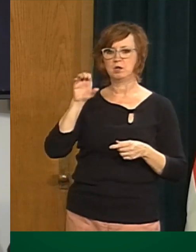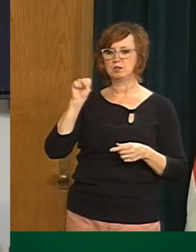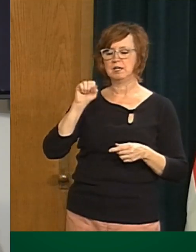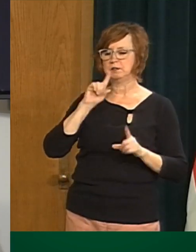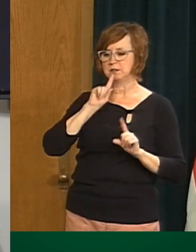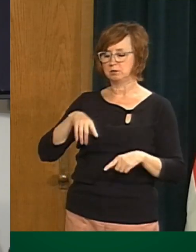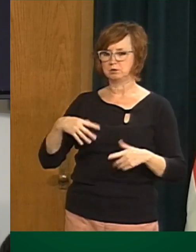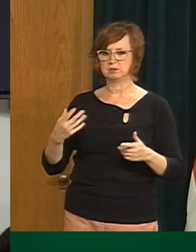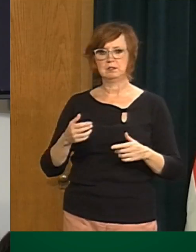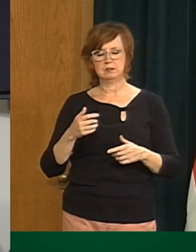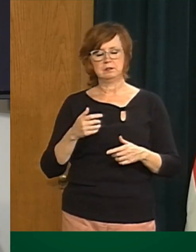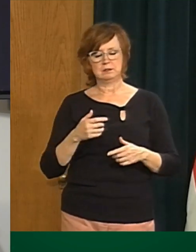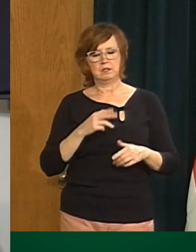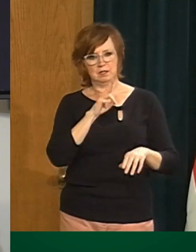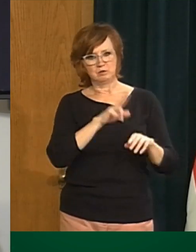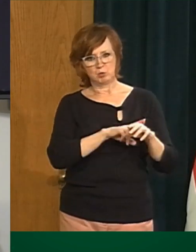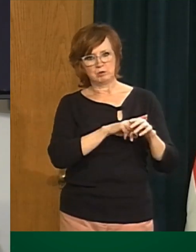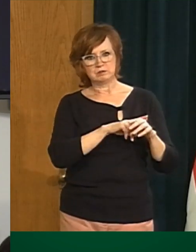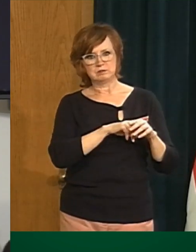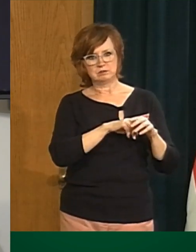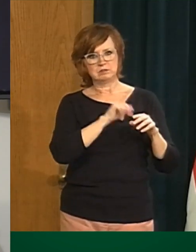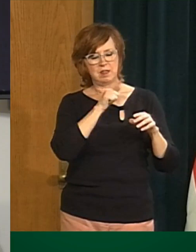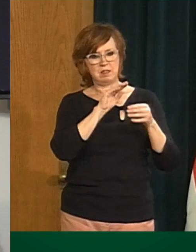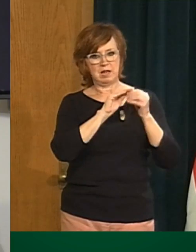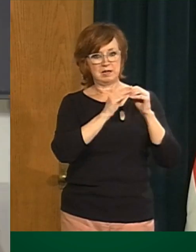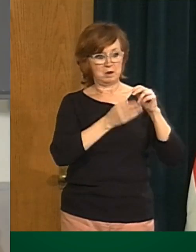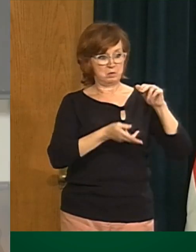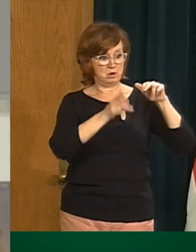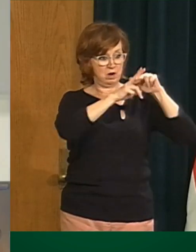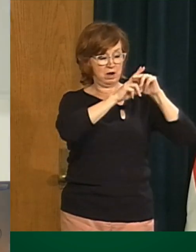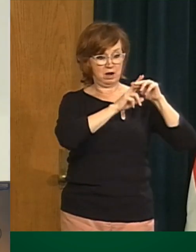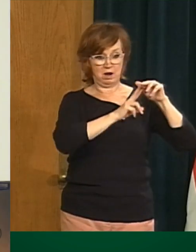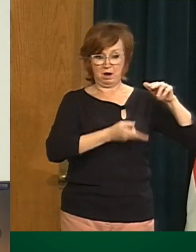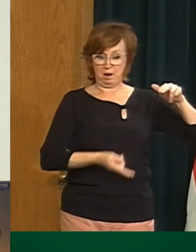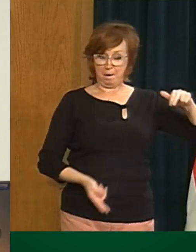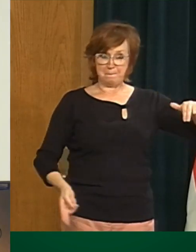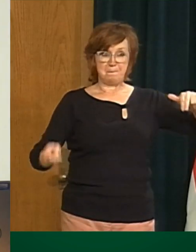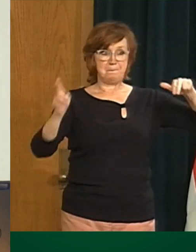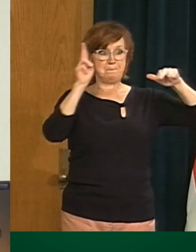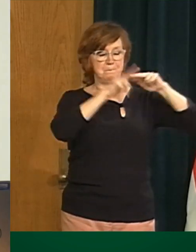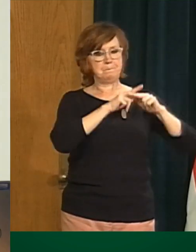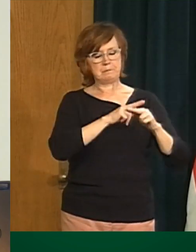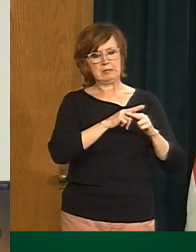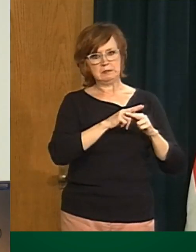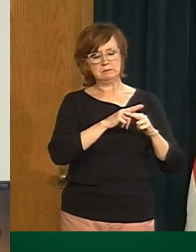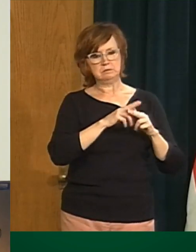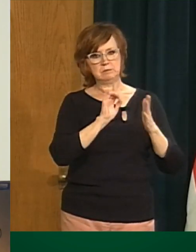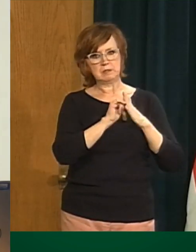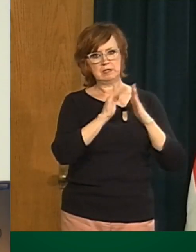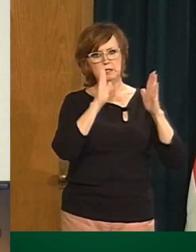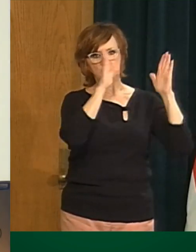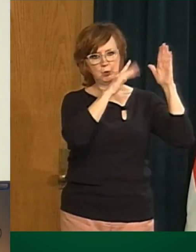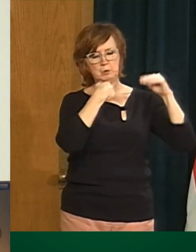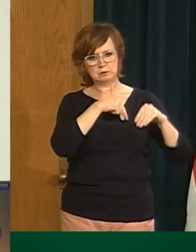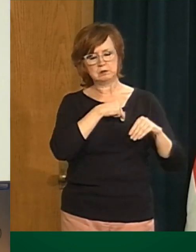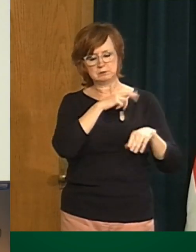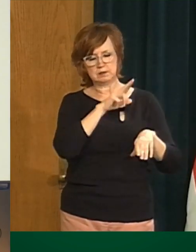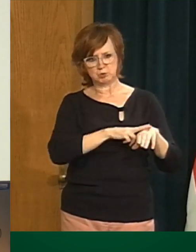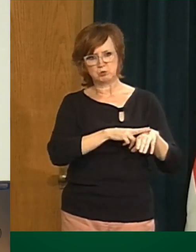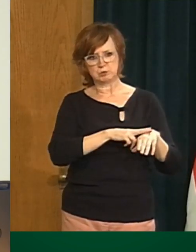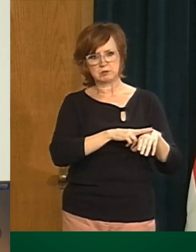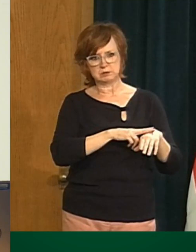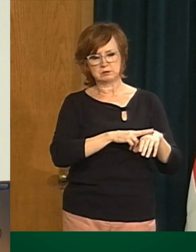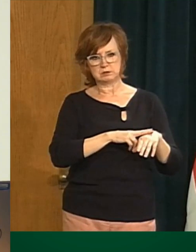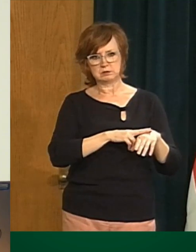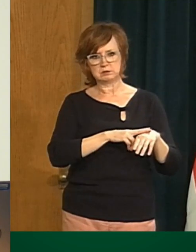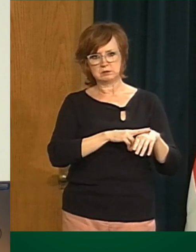think, like we spoke to earlier, we need to understand the setting and the transmission. And although the outbreak itself